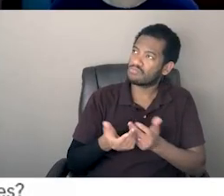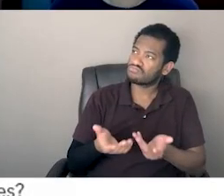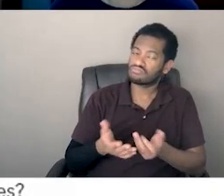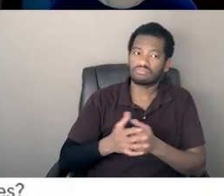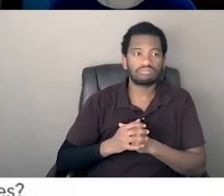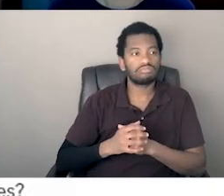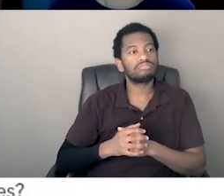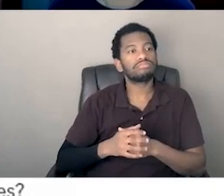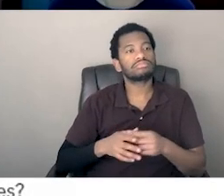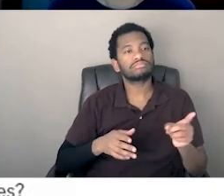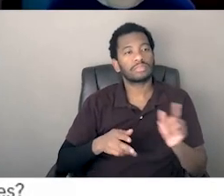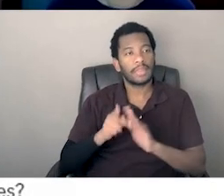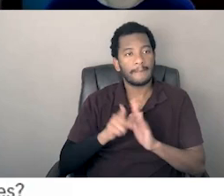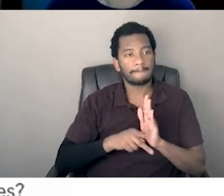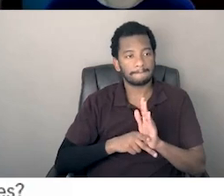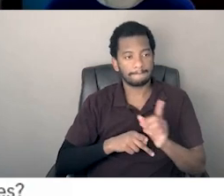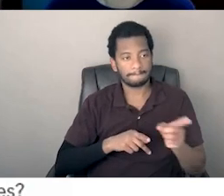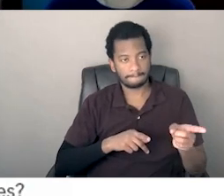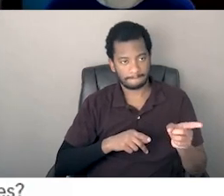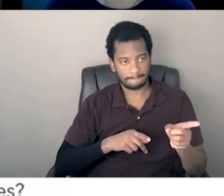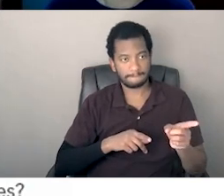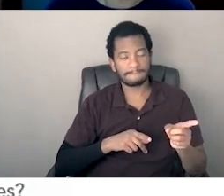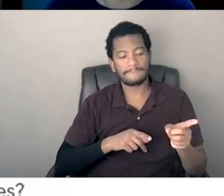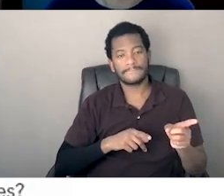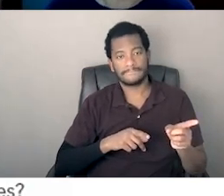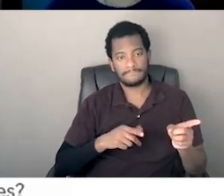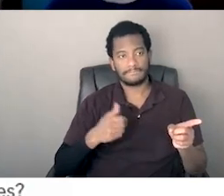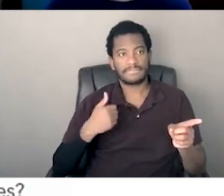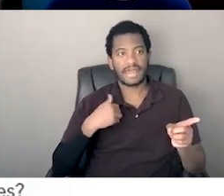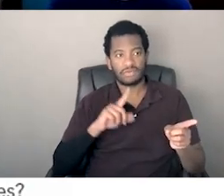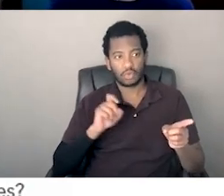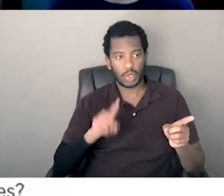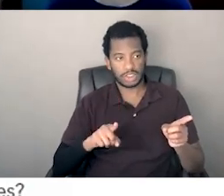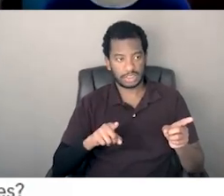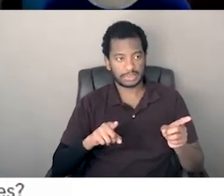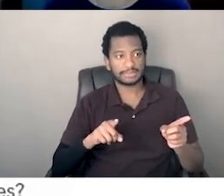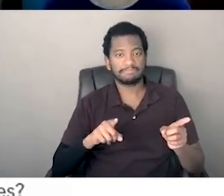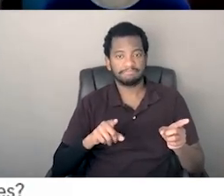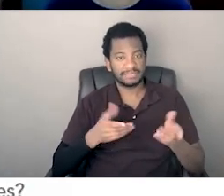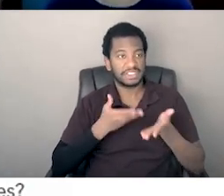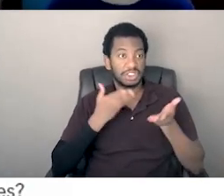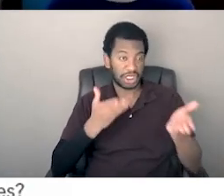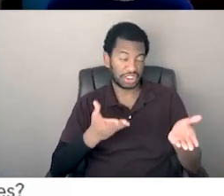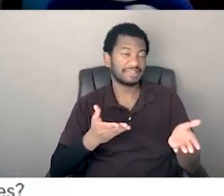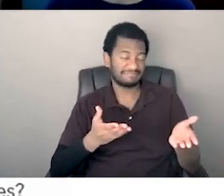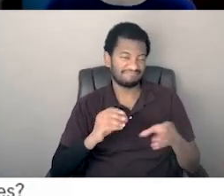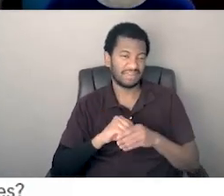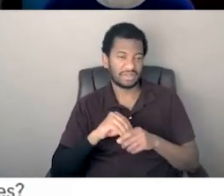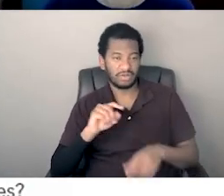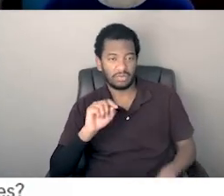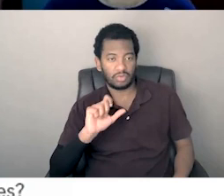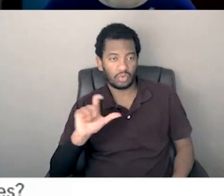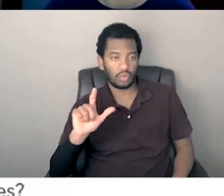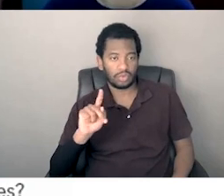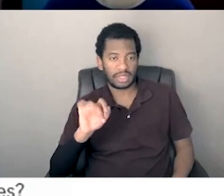For each of these principles, there are questions that are suggested in the toolkit